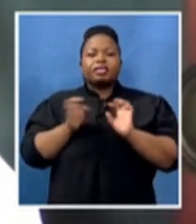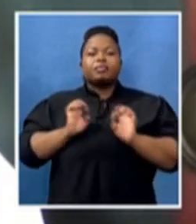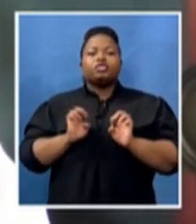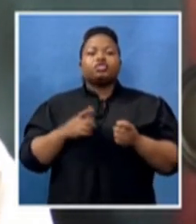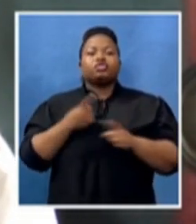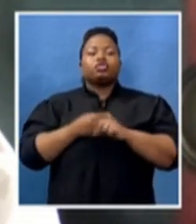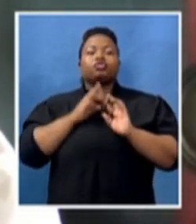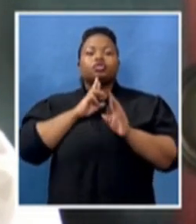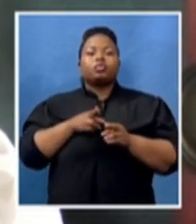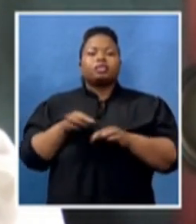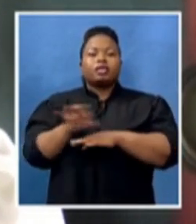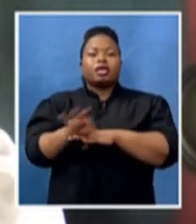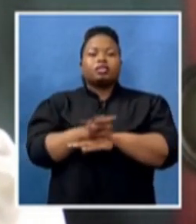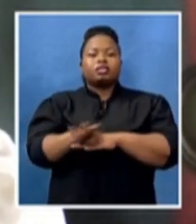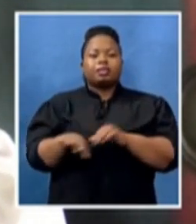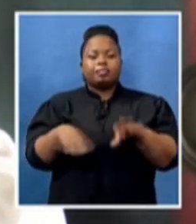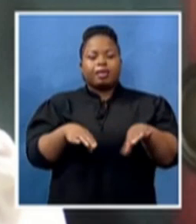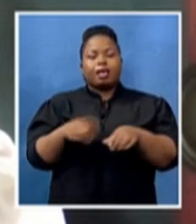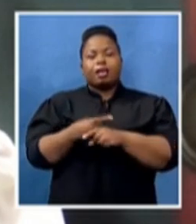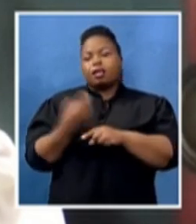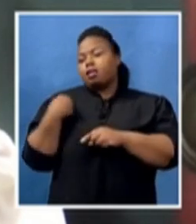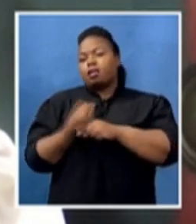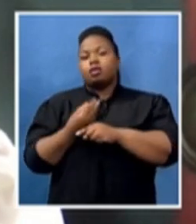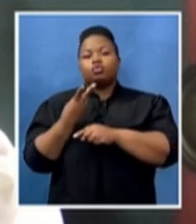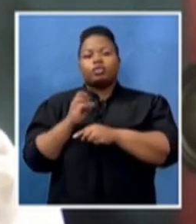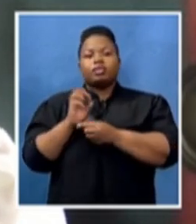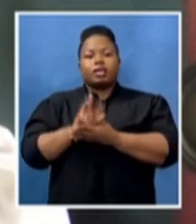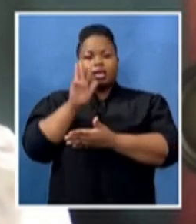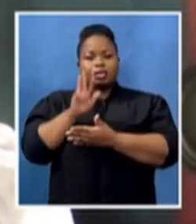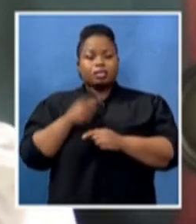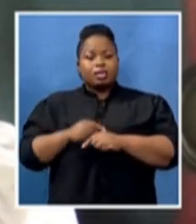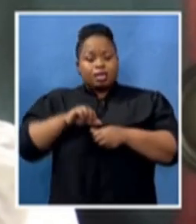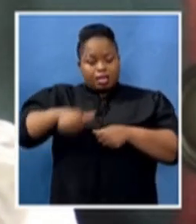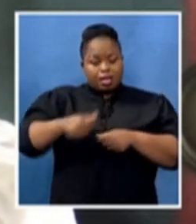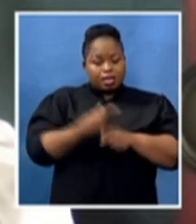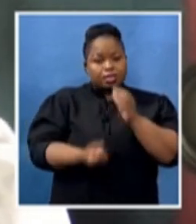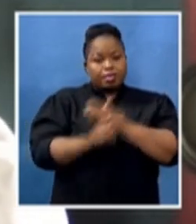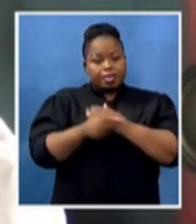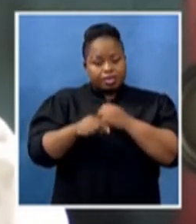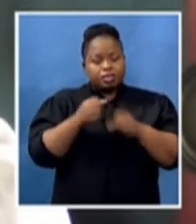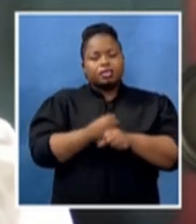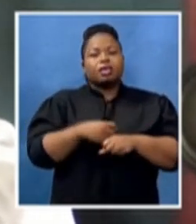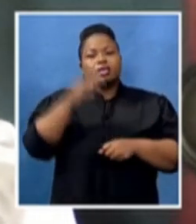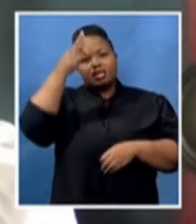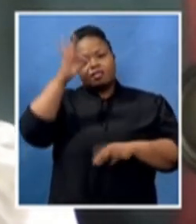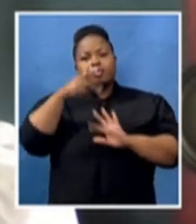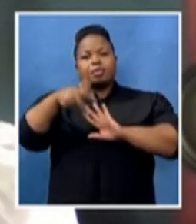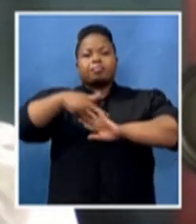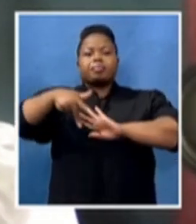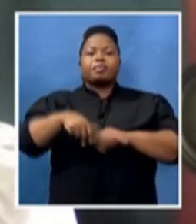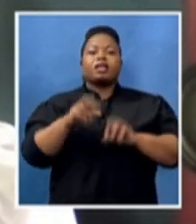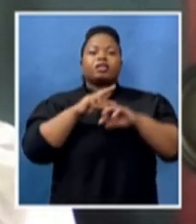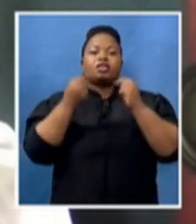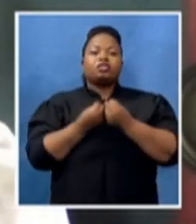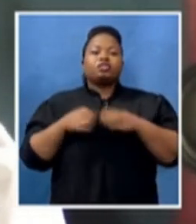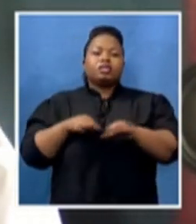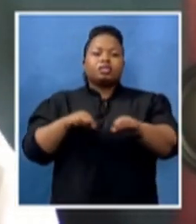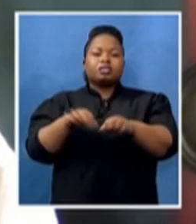mid-2019. It was followed this year by the government's approval of the National Strategic Plan to combat gender-based